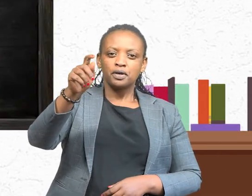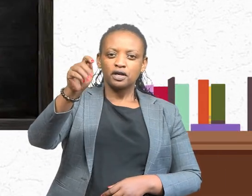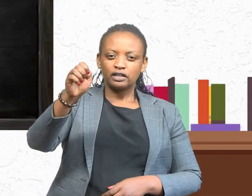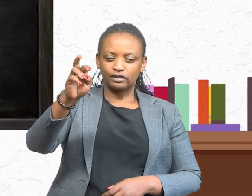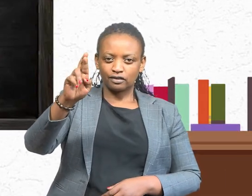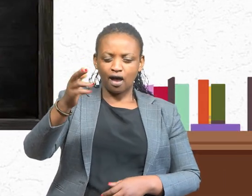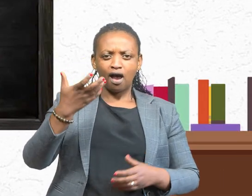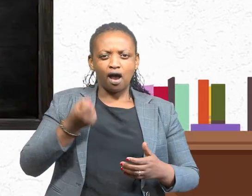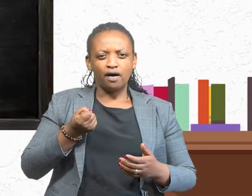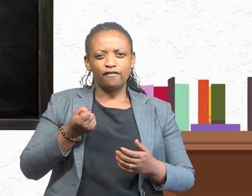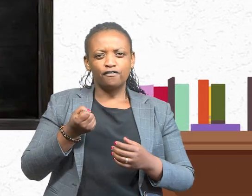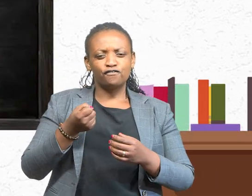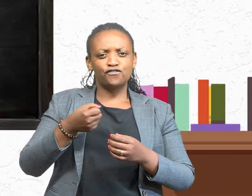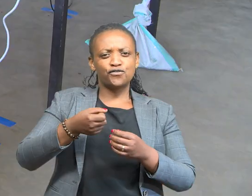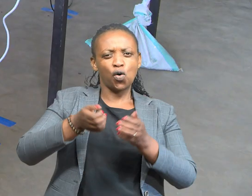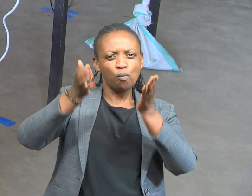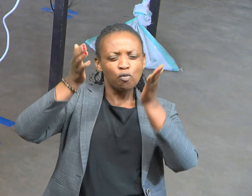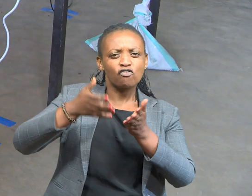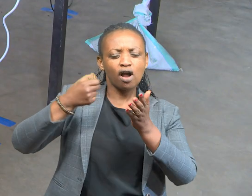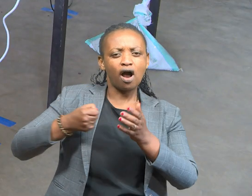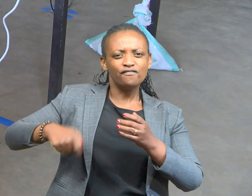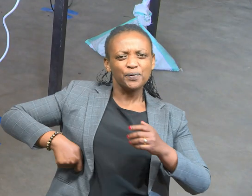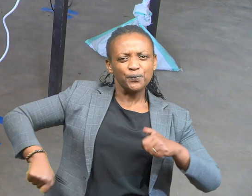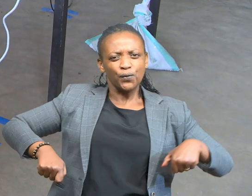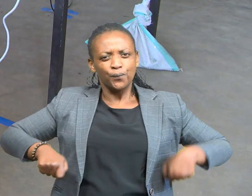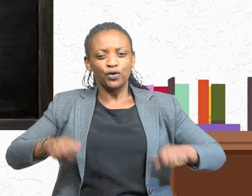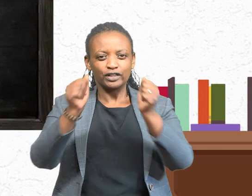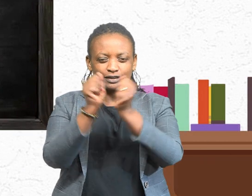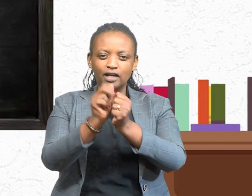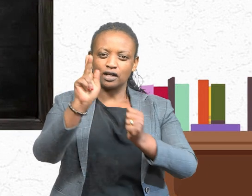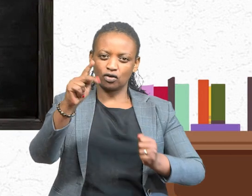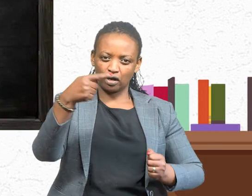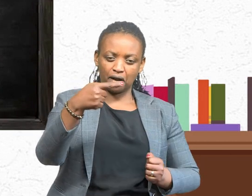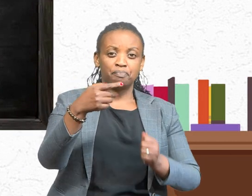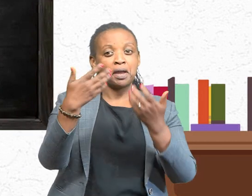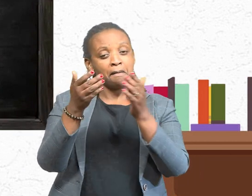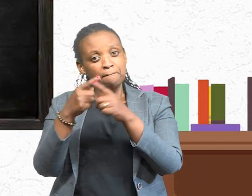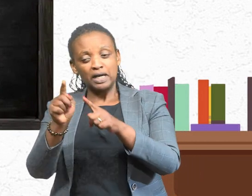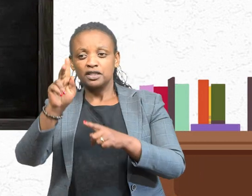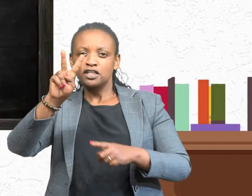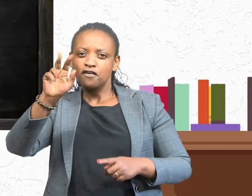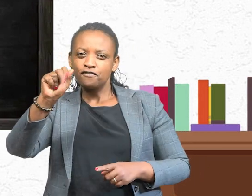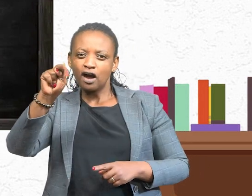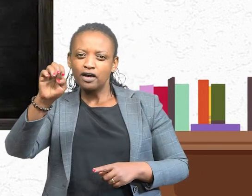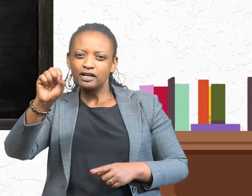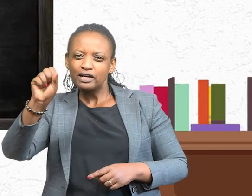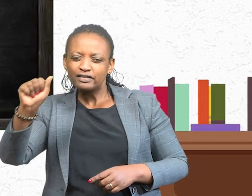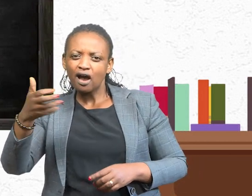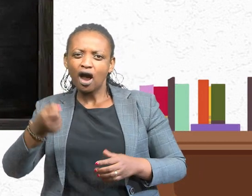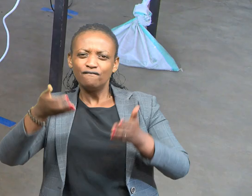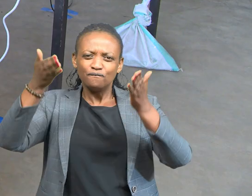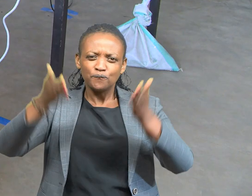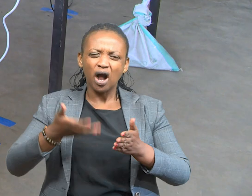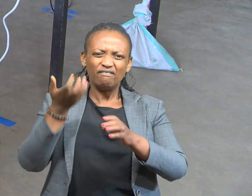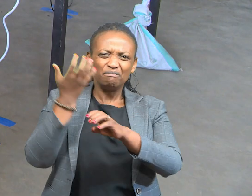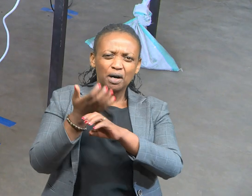a bag full of feathers of 10 kilograms, while Vanessa has a bag